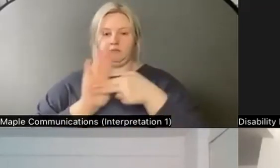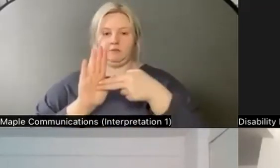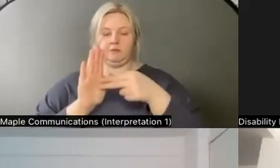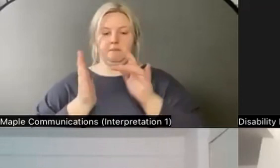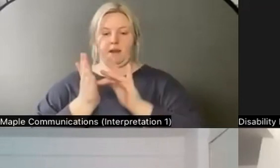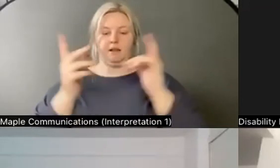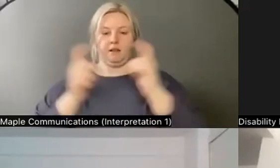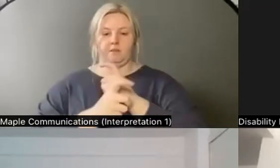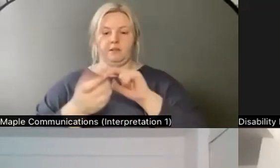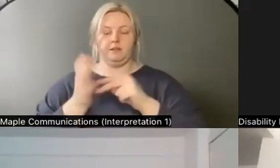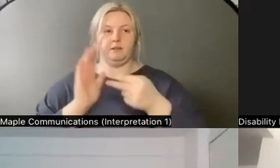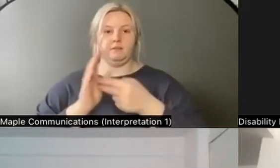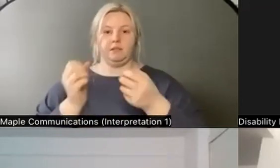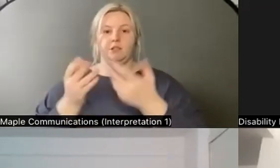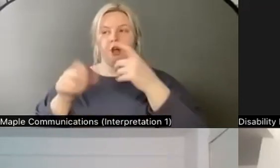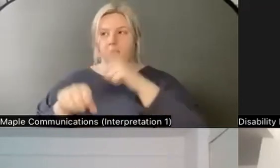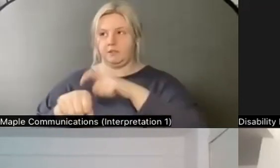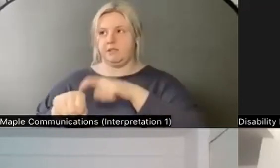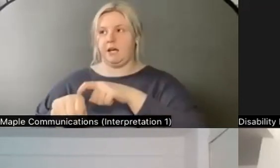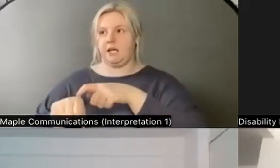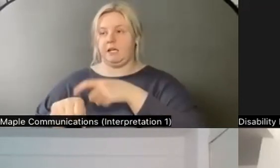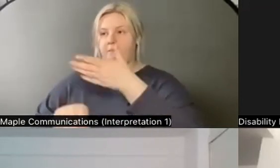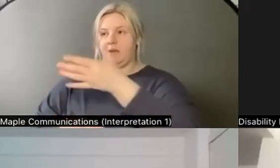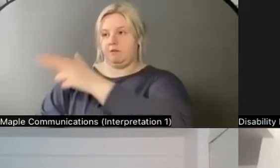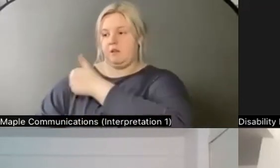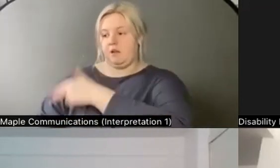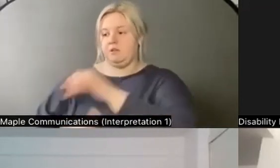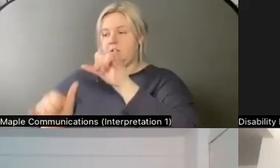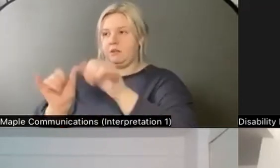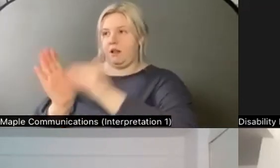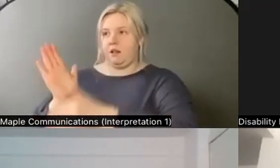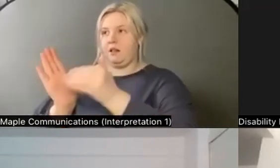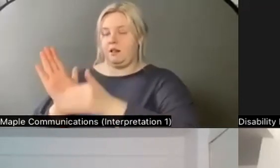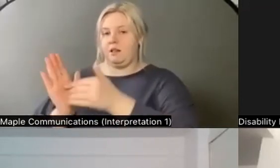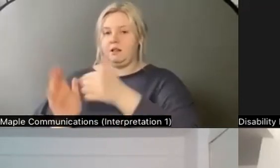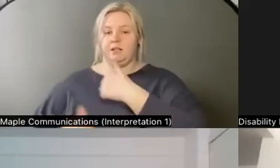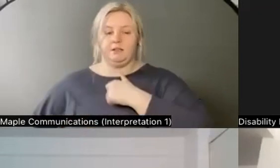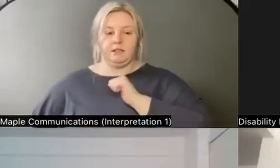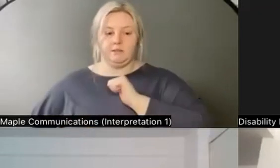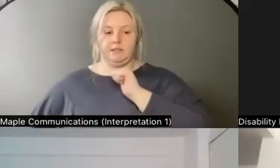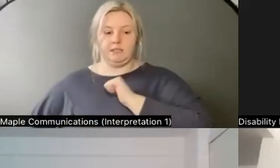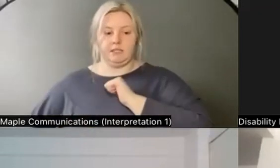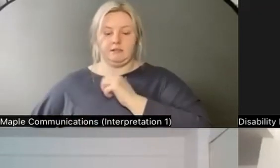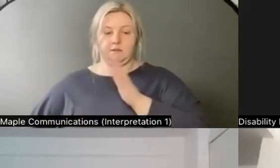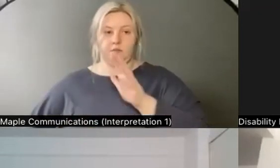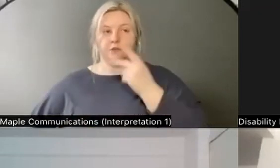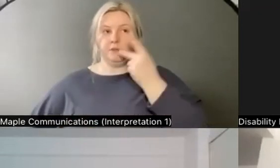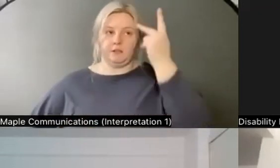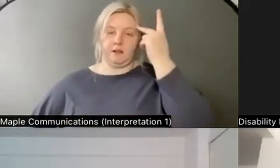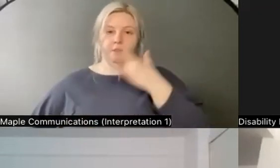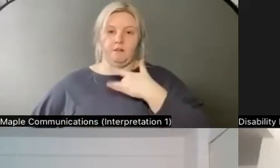a lot of time in the hospital. And as a parent, I'm utterly terrified that she